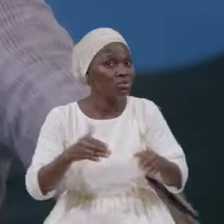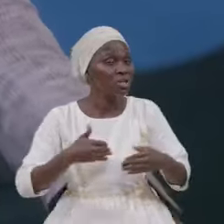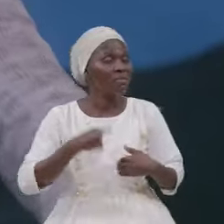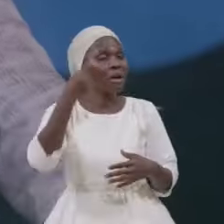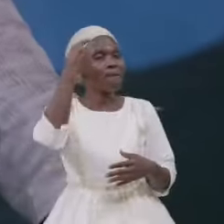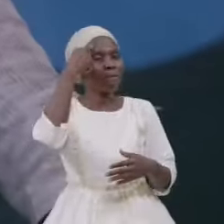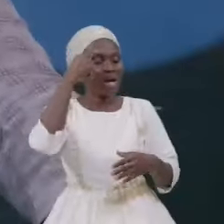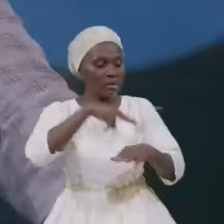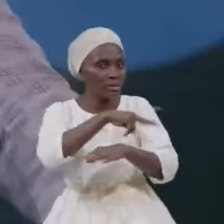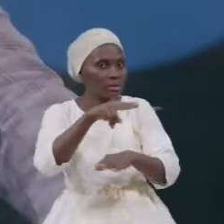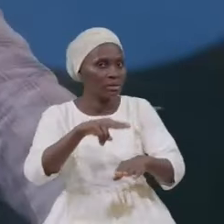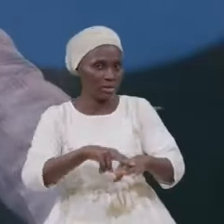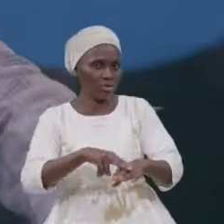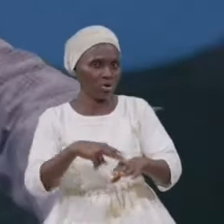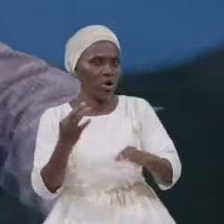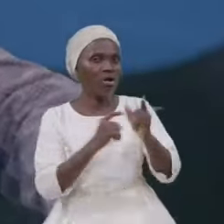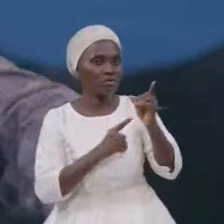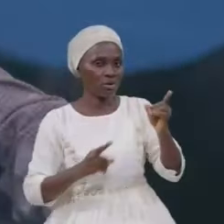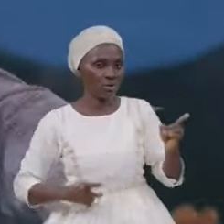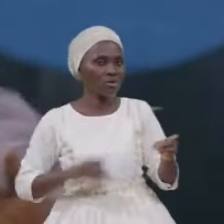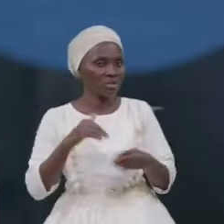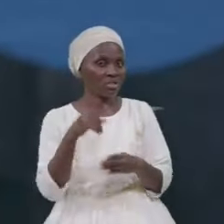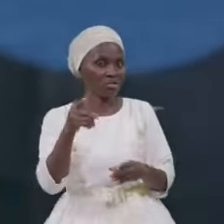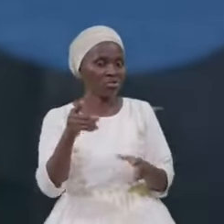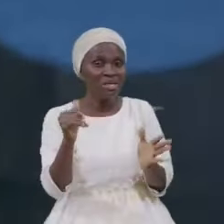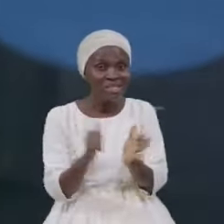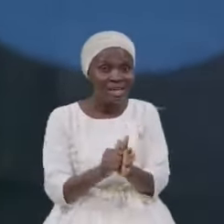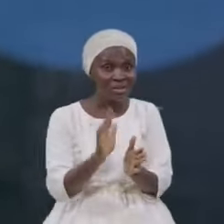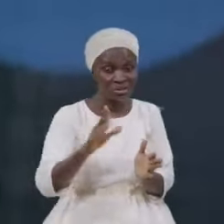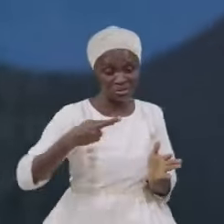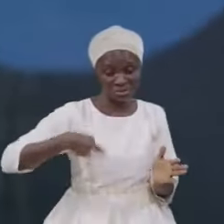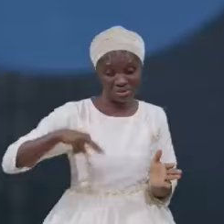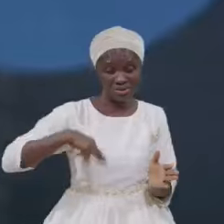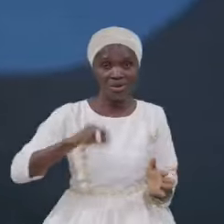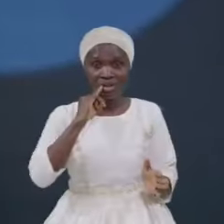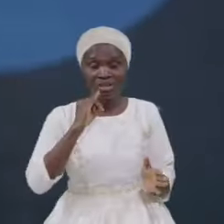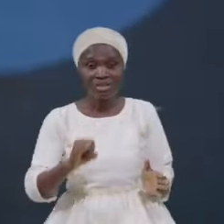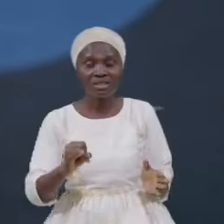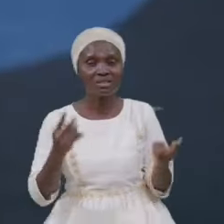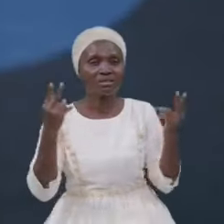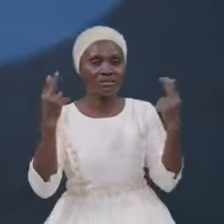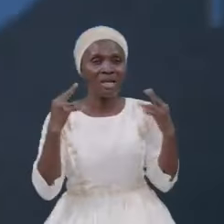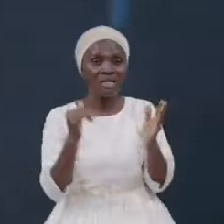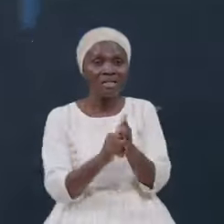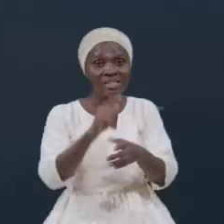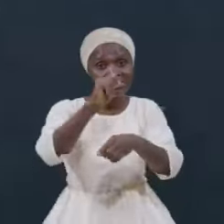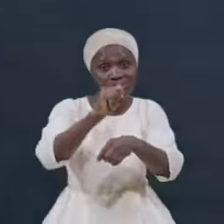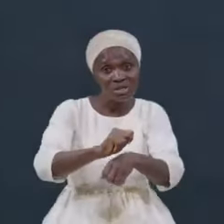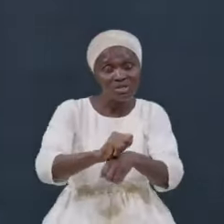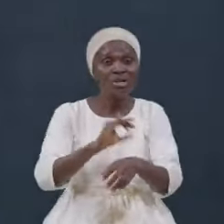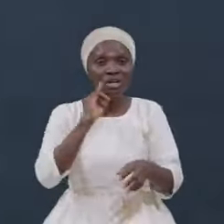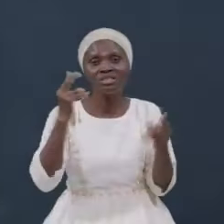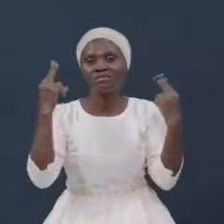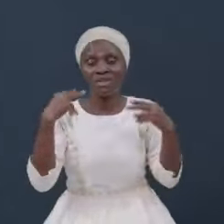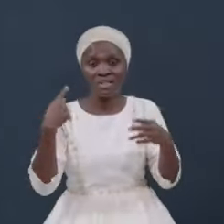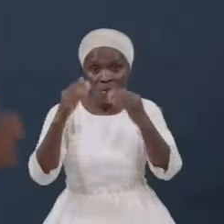love. That religion is vain. That tradition is vain. The worship is vain. You might even